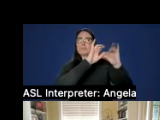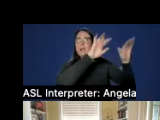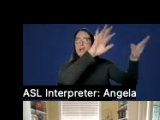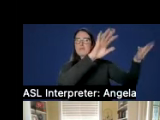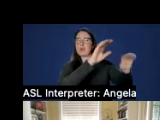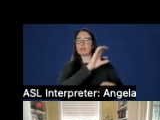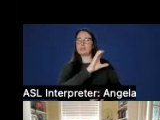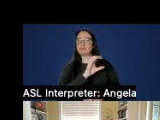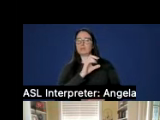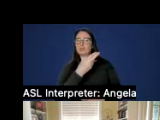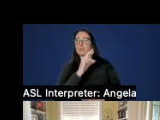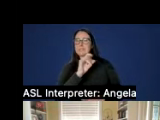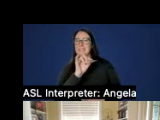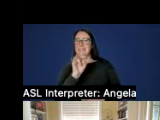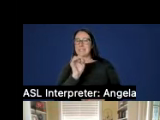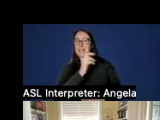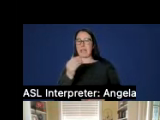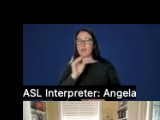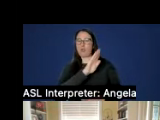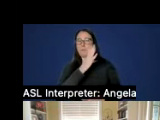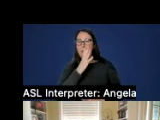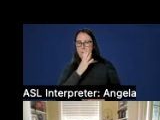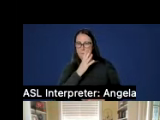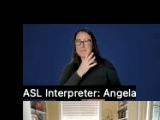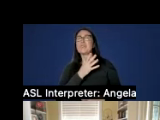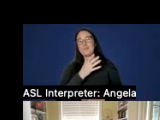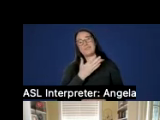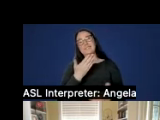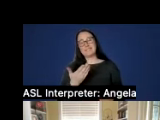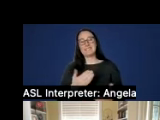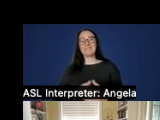guys, everyone, for being here. Next slide, please.